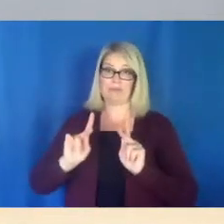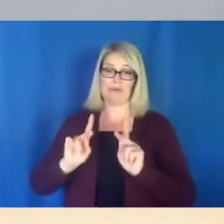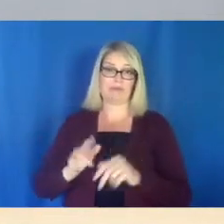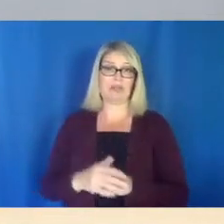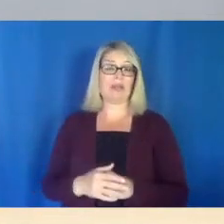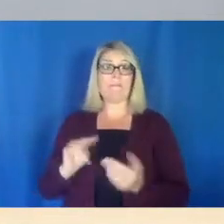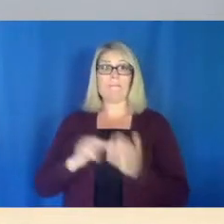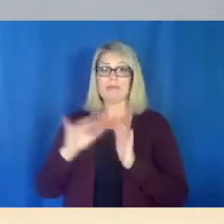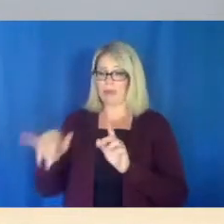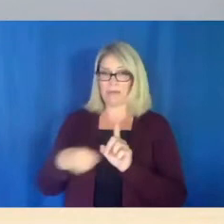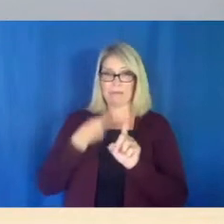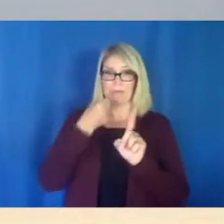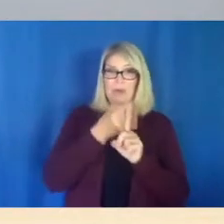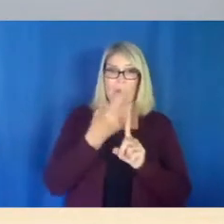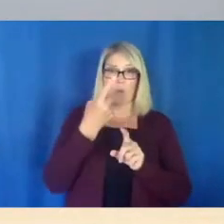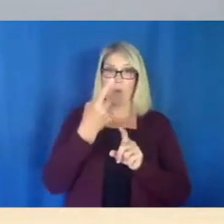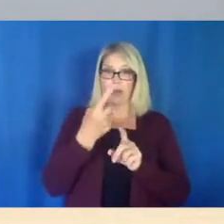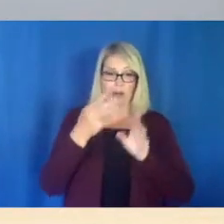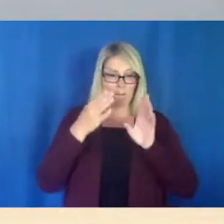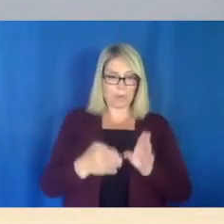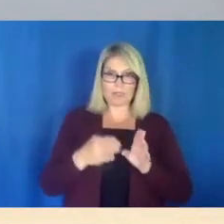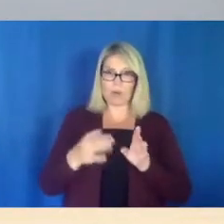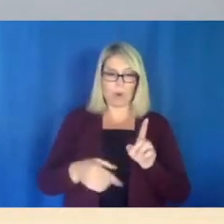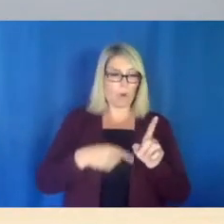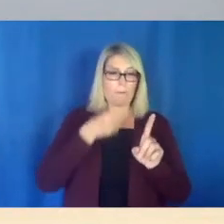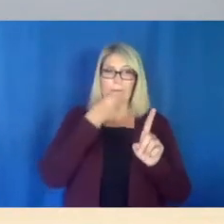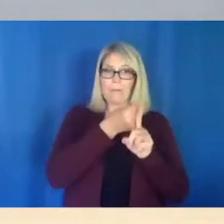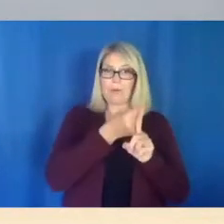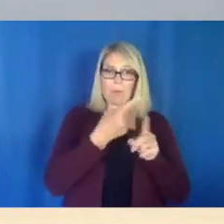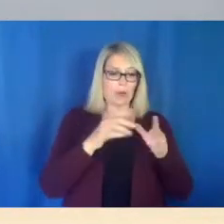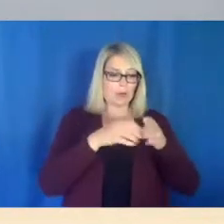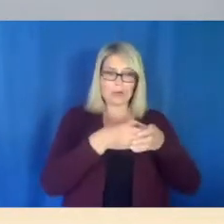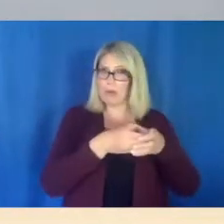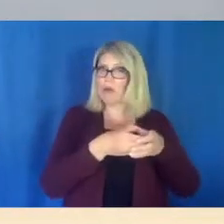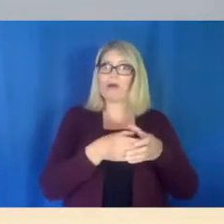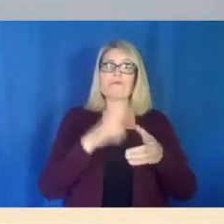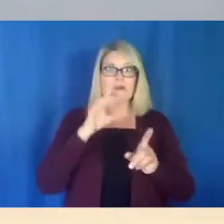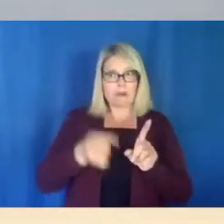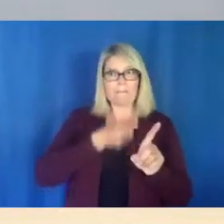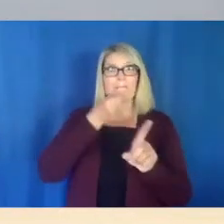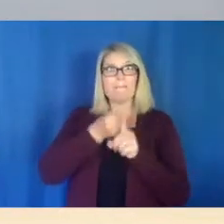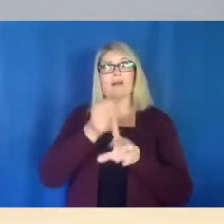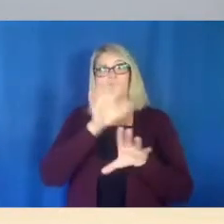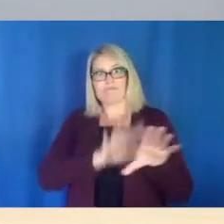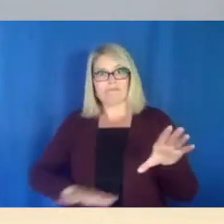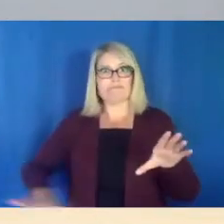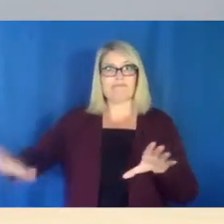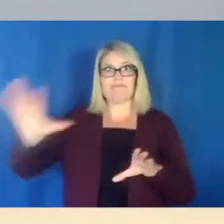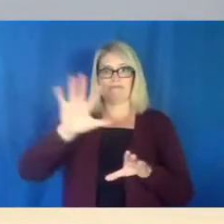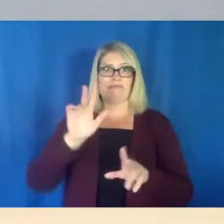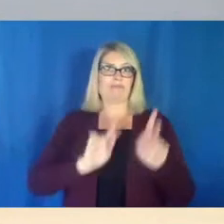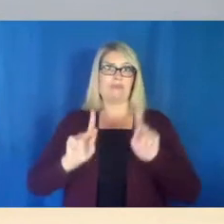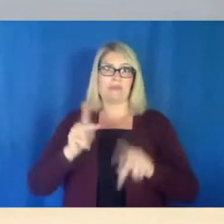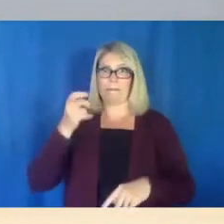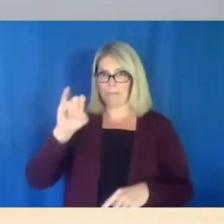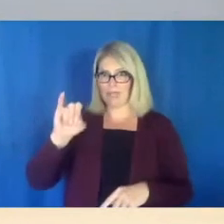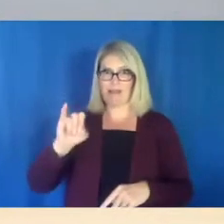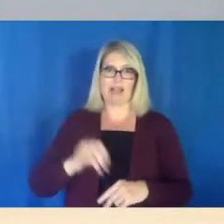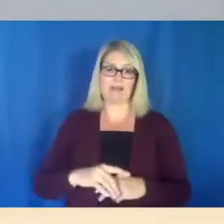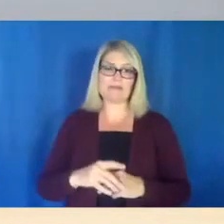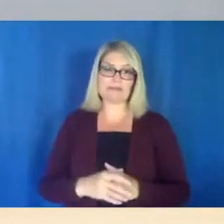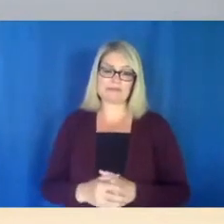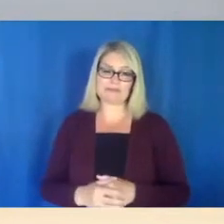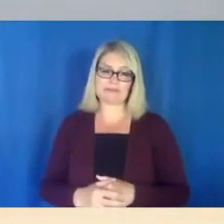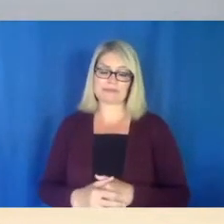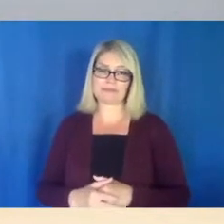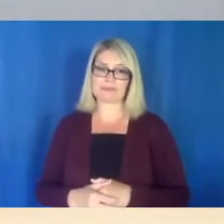impacted one person or one group of people. It's really impacted everyone in PEI in some way, and so we're